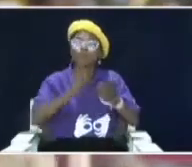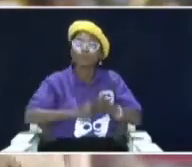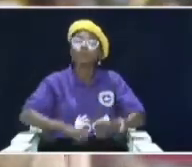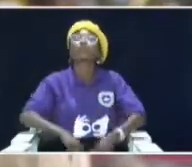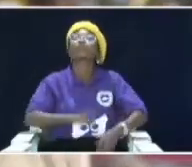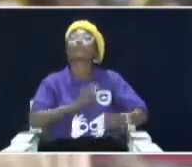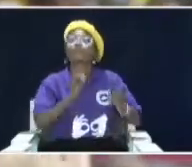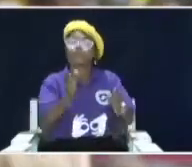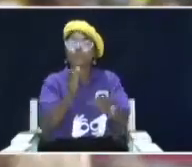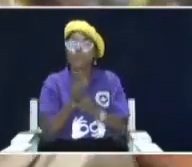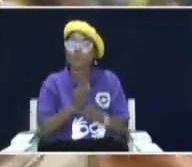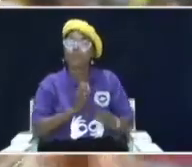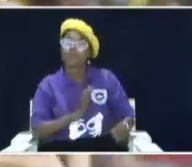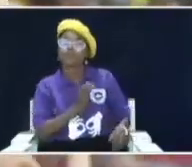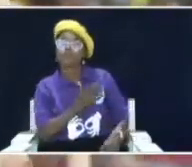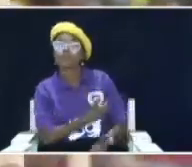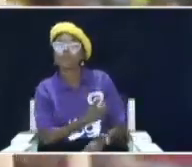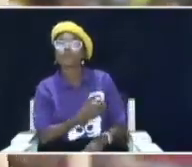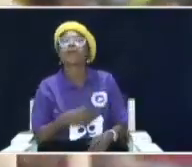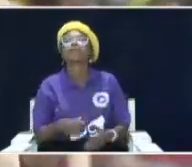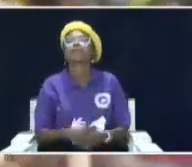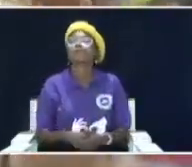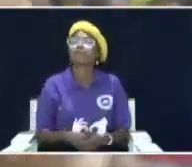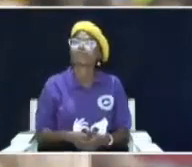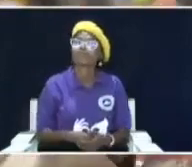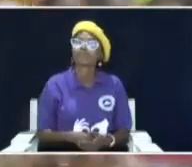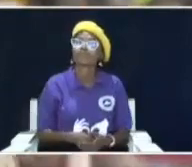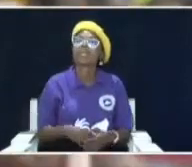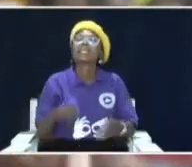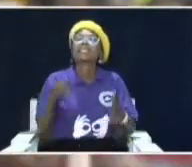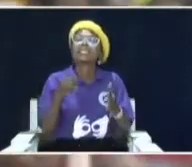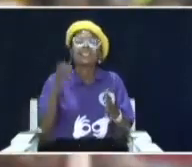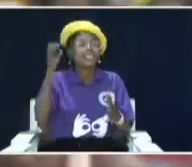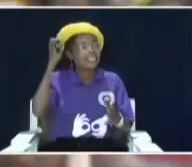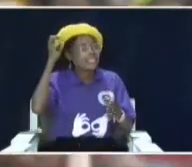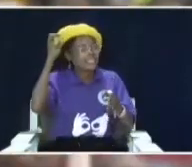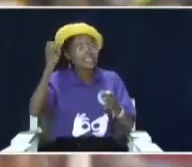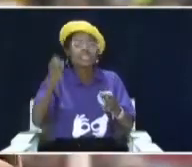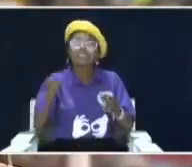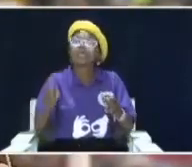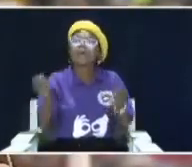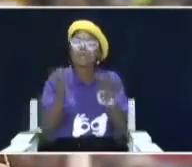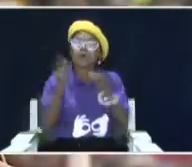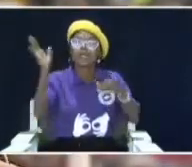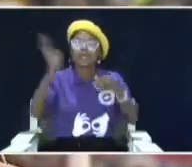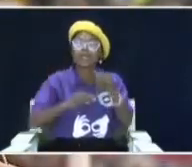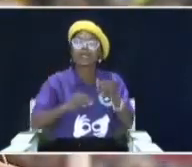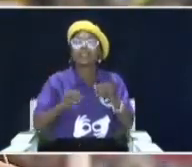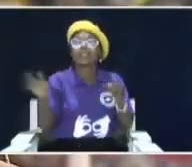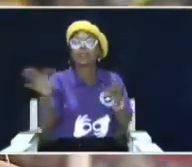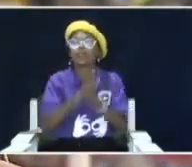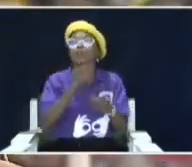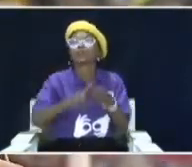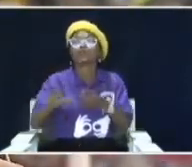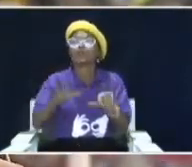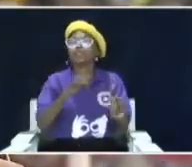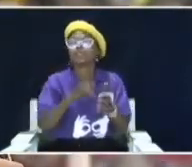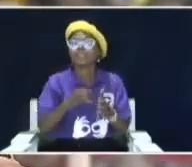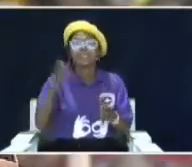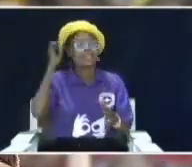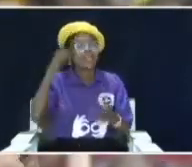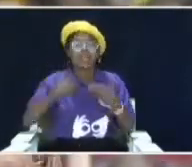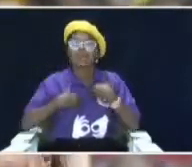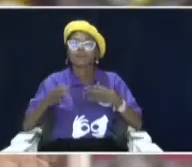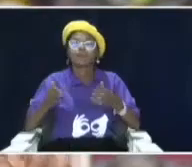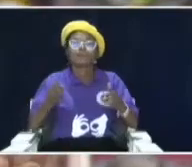has decided to do in your life. It's more than enough to do it. He had done it in the time past, and